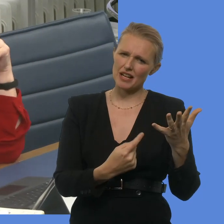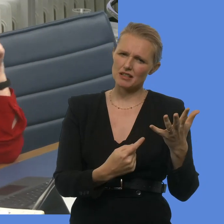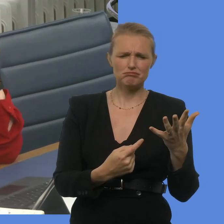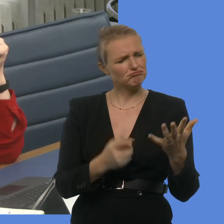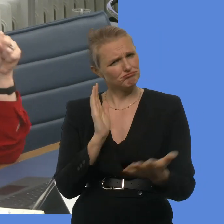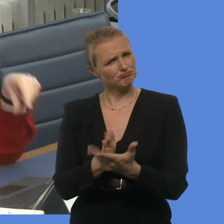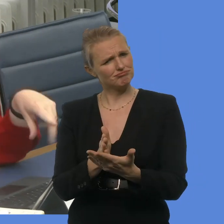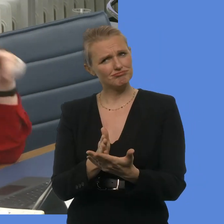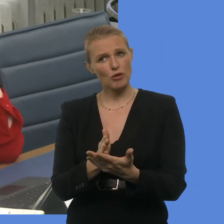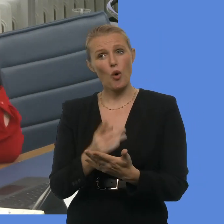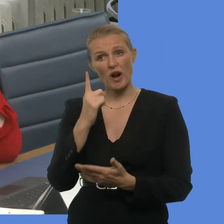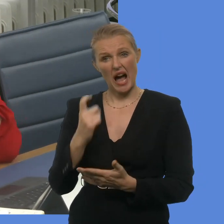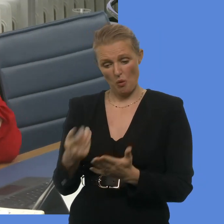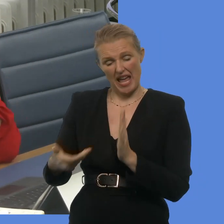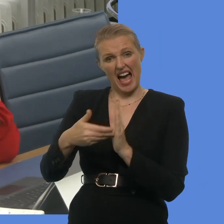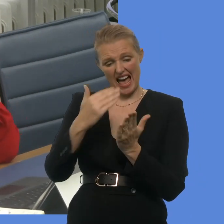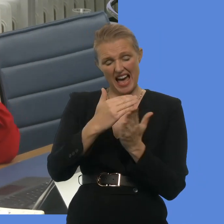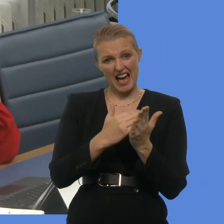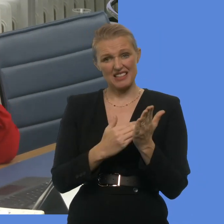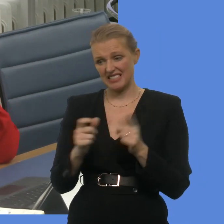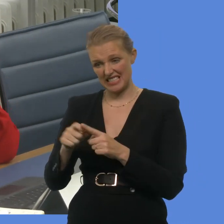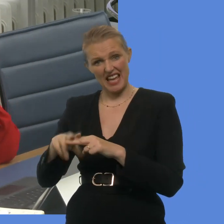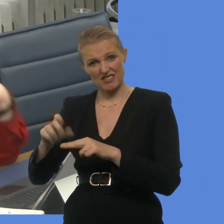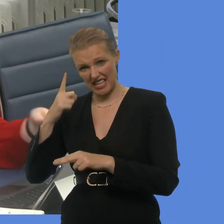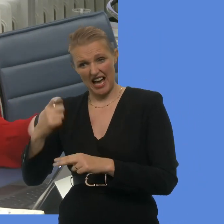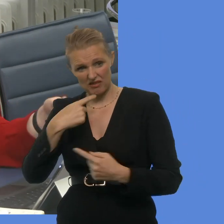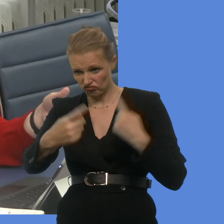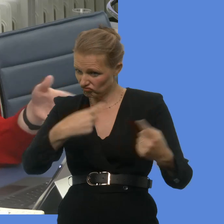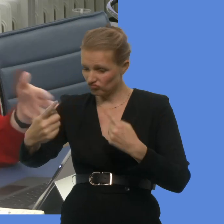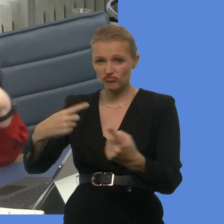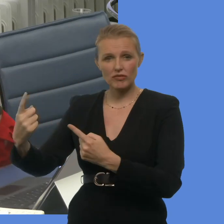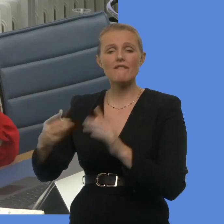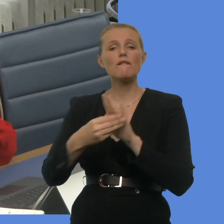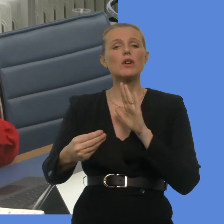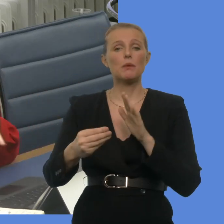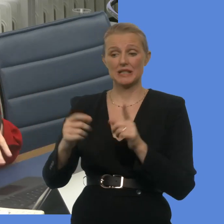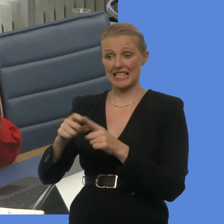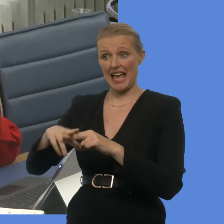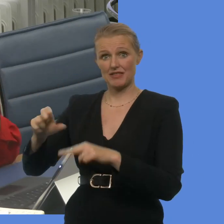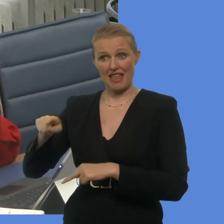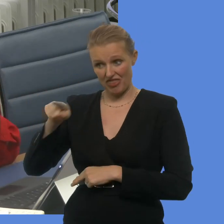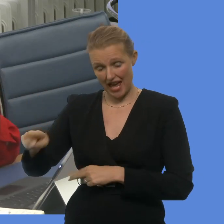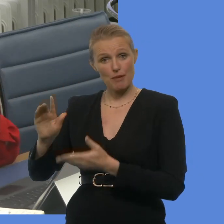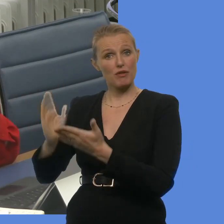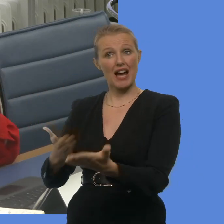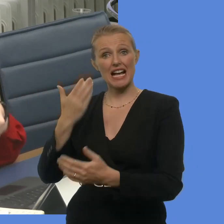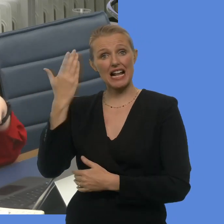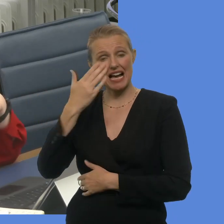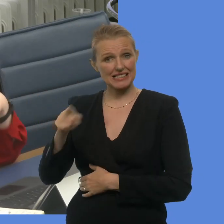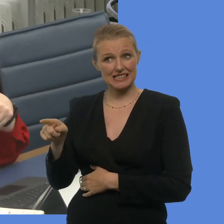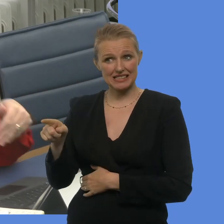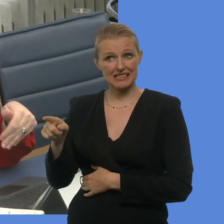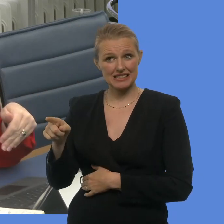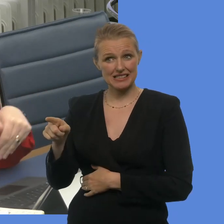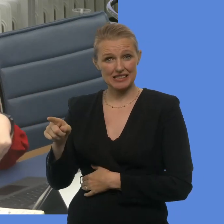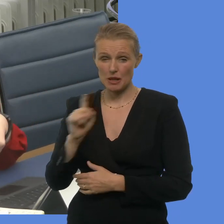the case, or could we add things in? Because, for instance, we talk about Department for Communities has to provide classes. To be